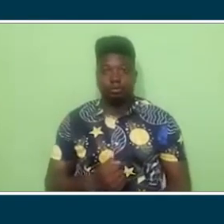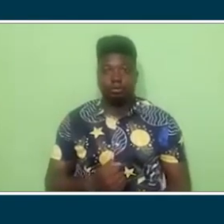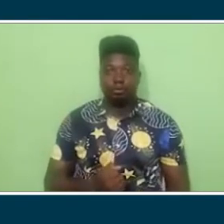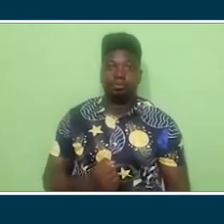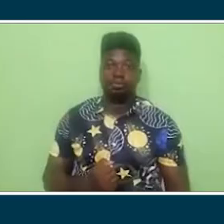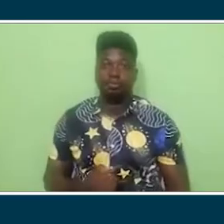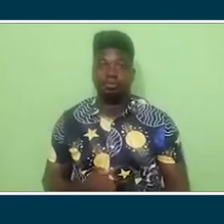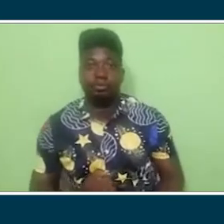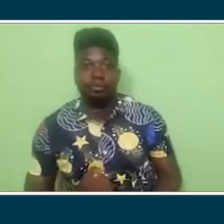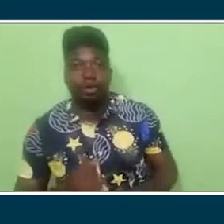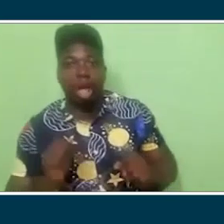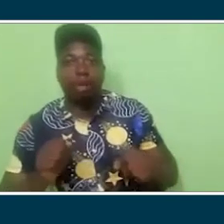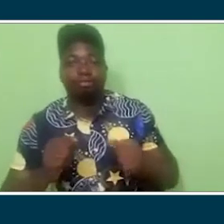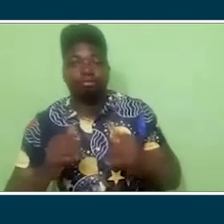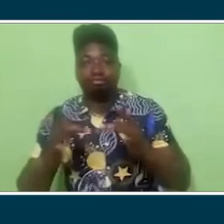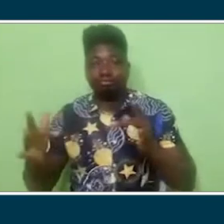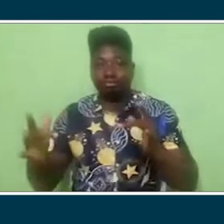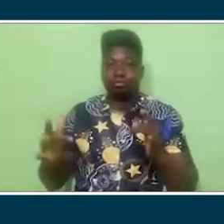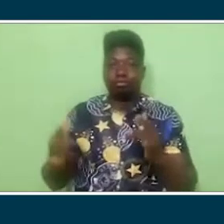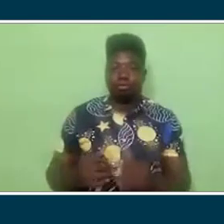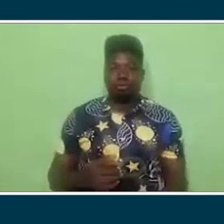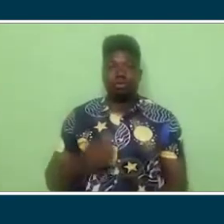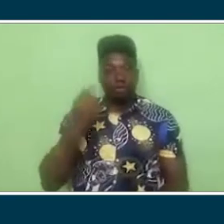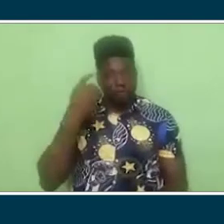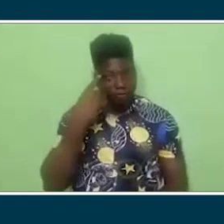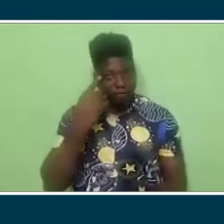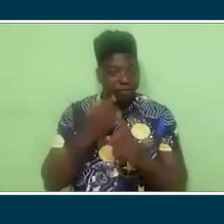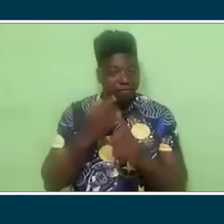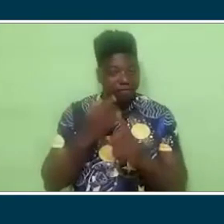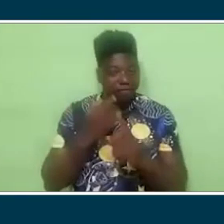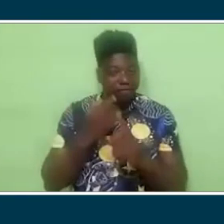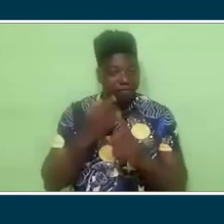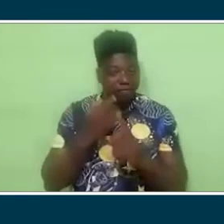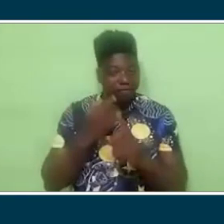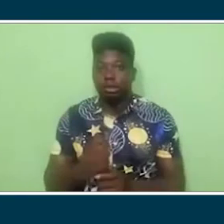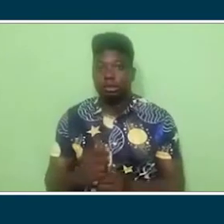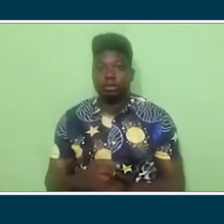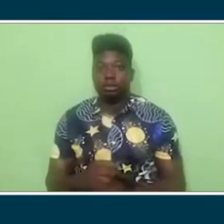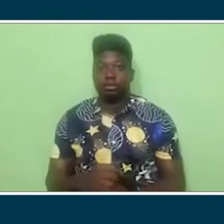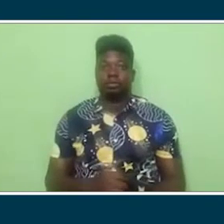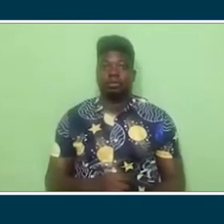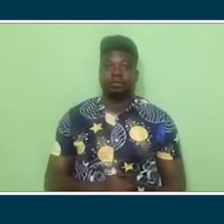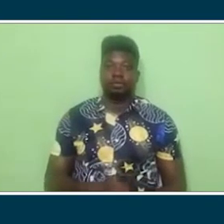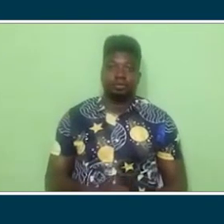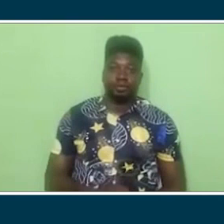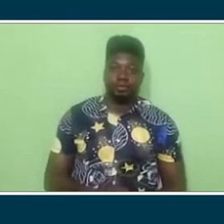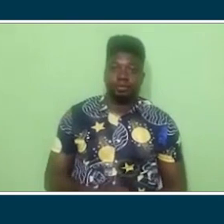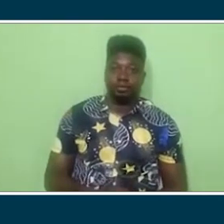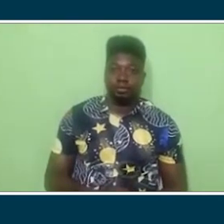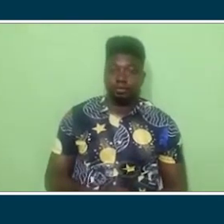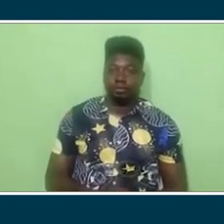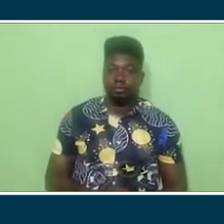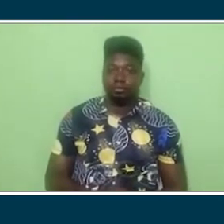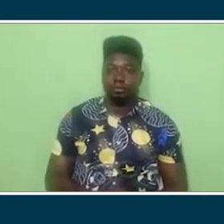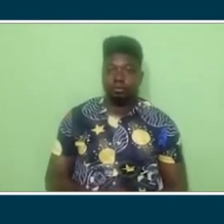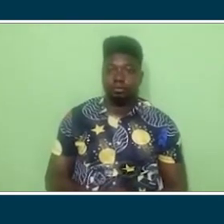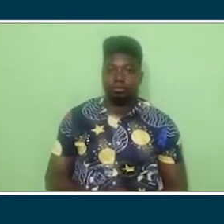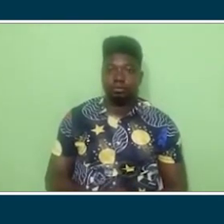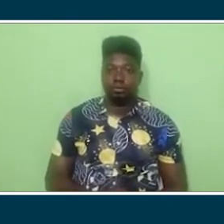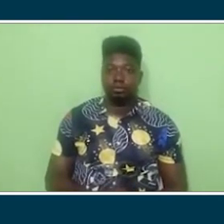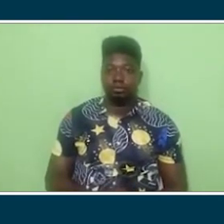or disconnected from the reality of injustice and inequity and dehumanization. We're